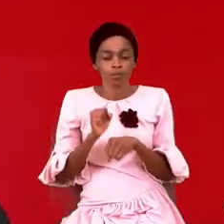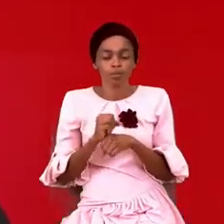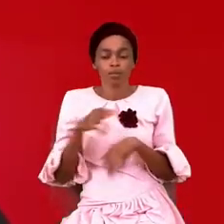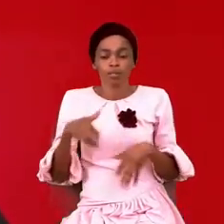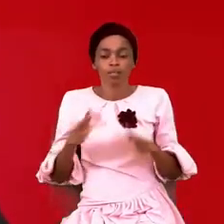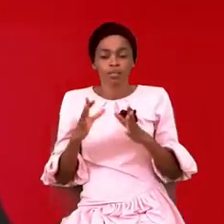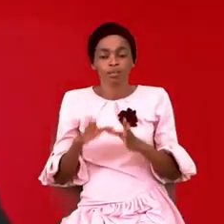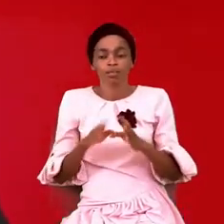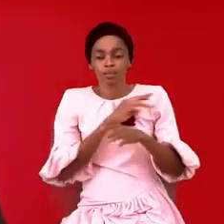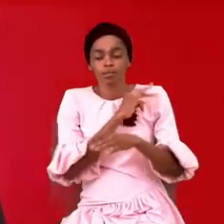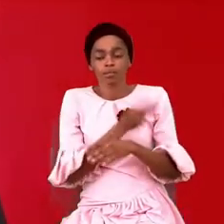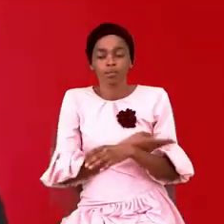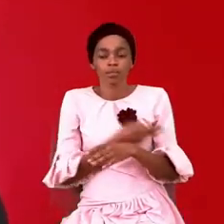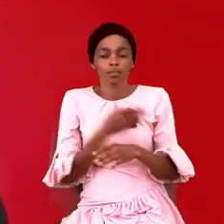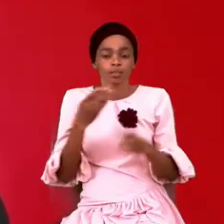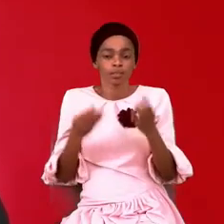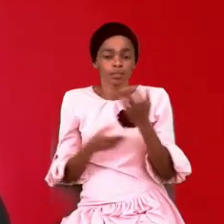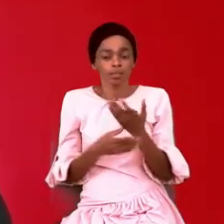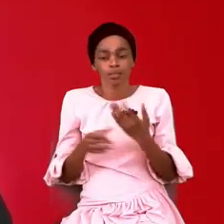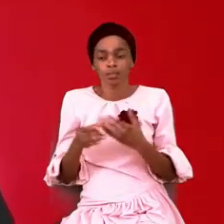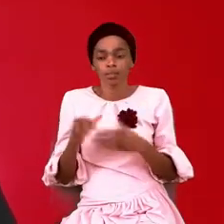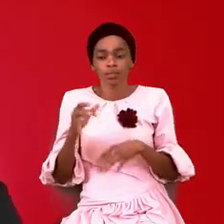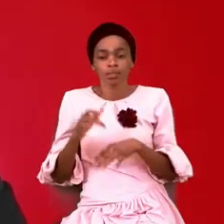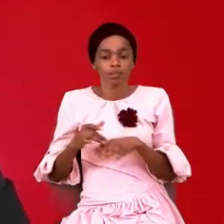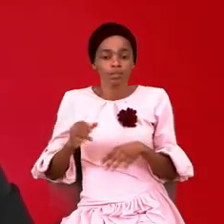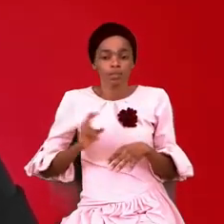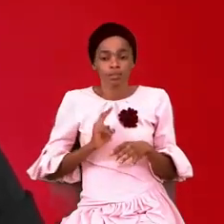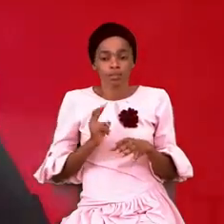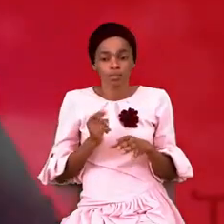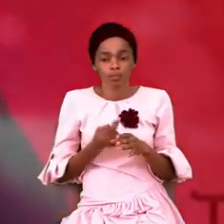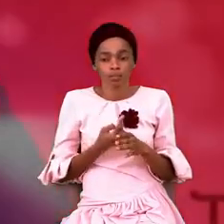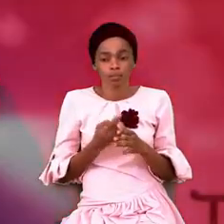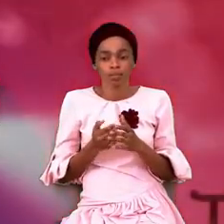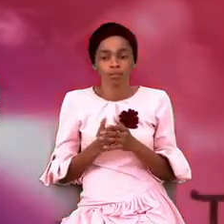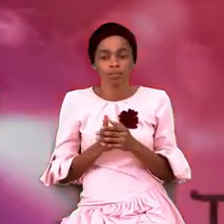Oh God, hear the cry of your people.